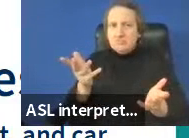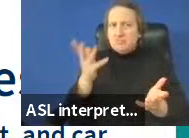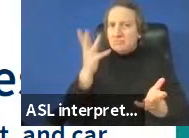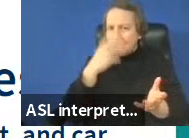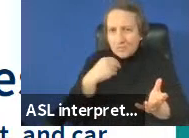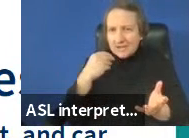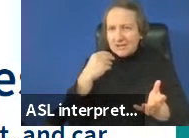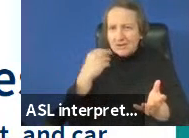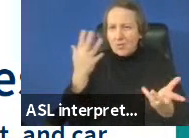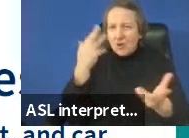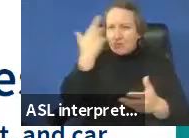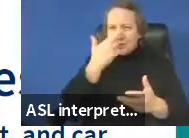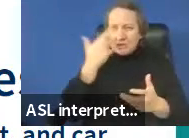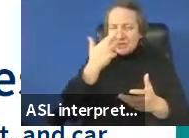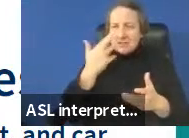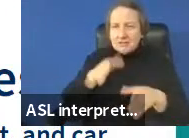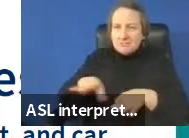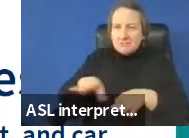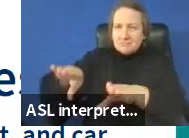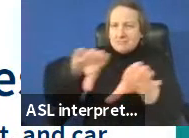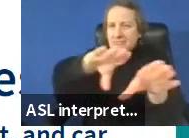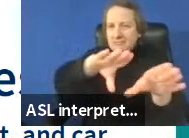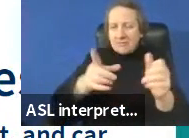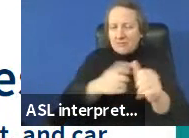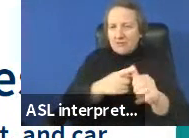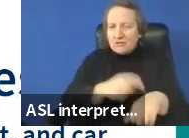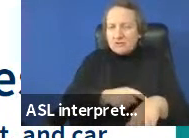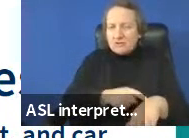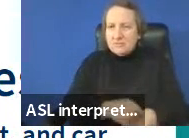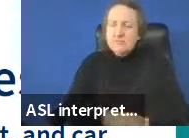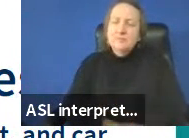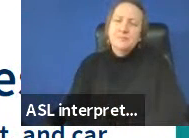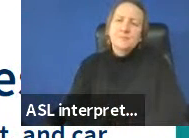prettier, or what were they going for with the curved one in the first place?